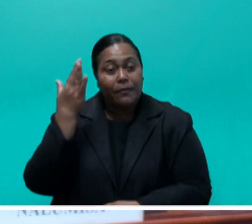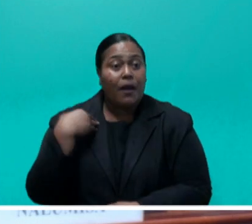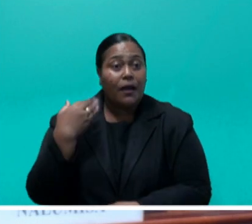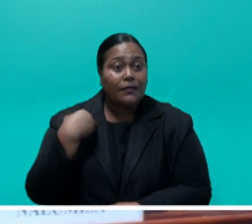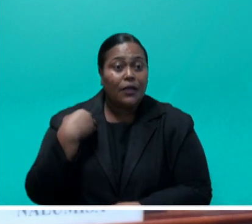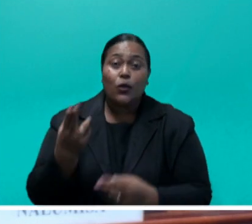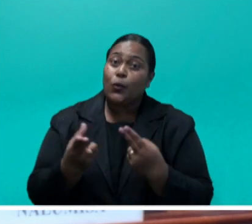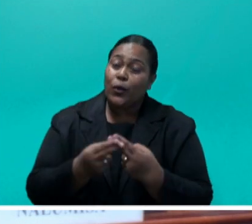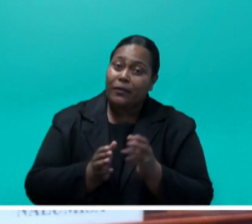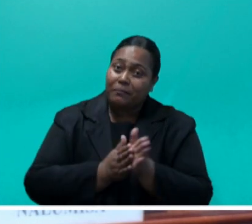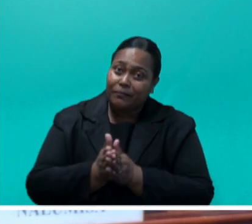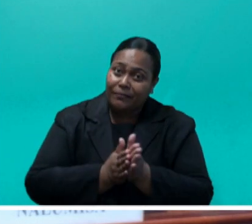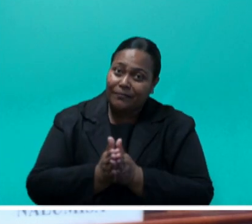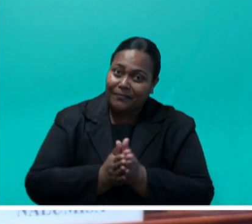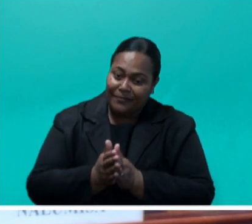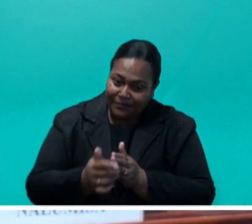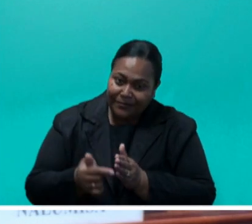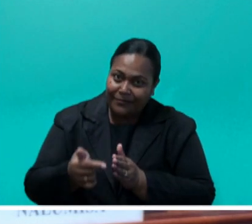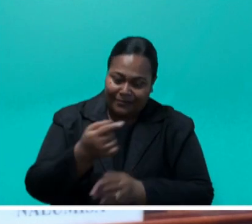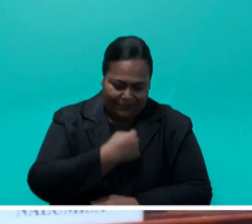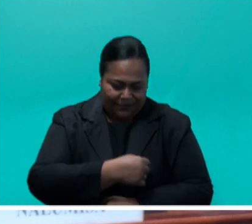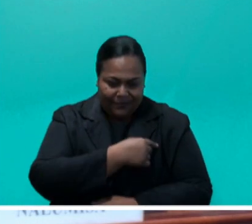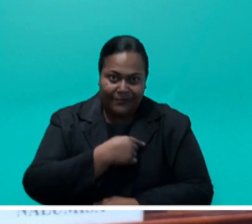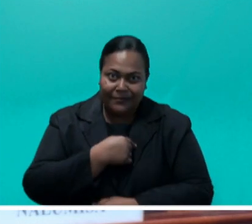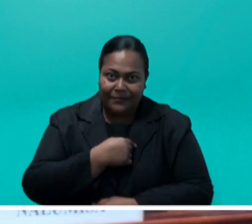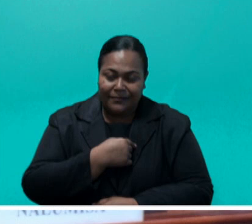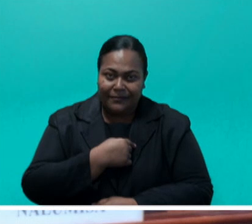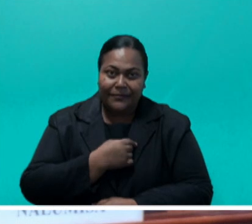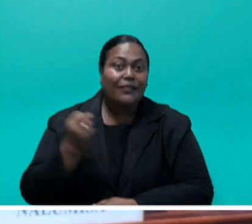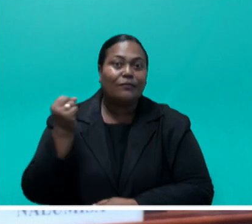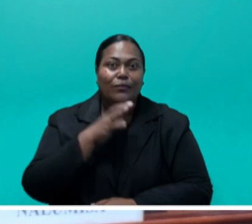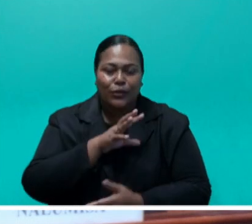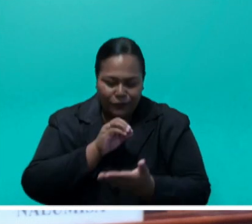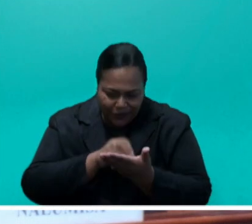with perseverance, dedication, and a